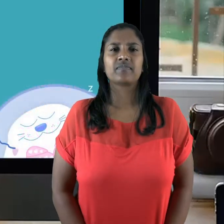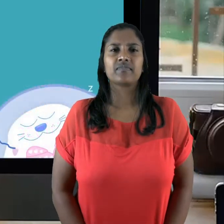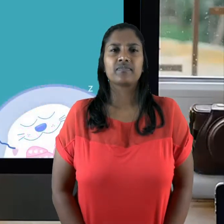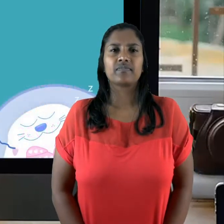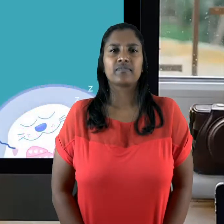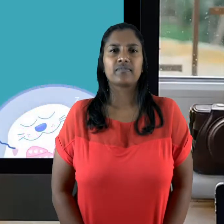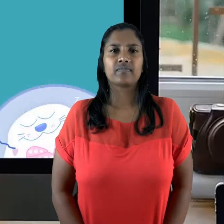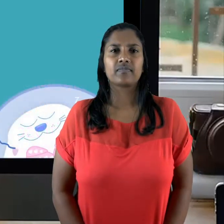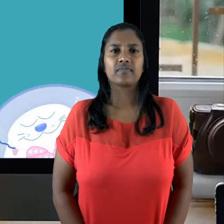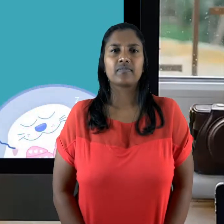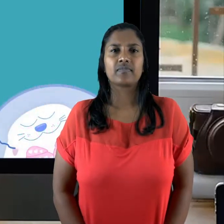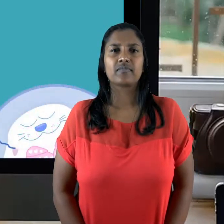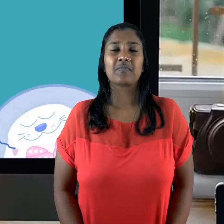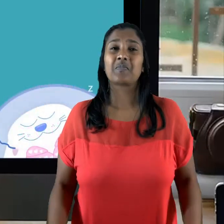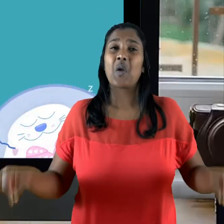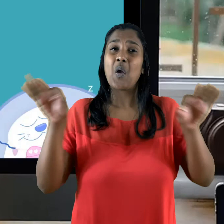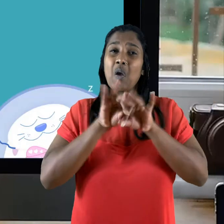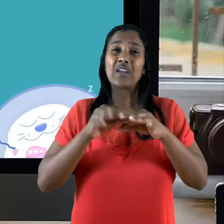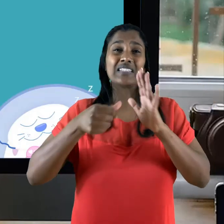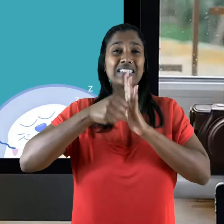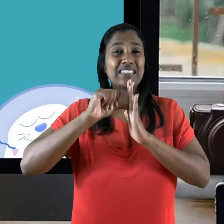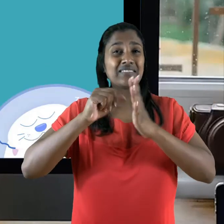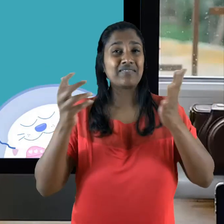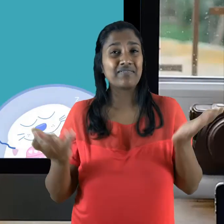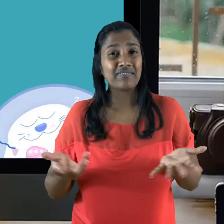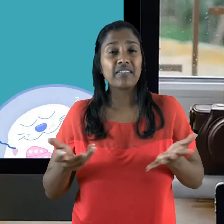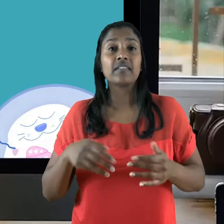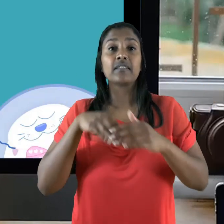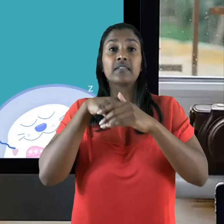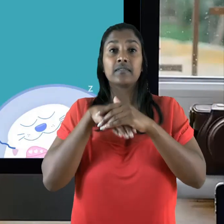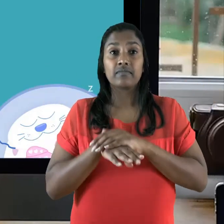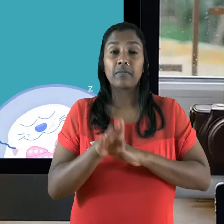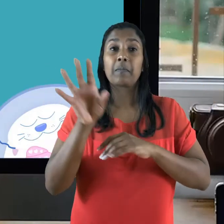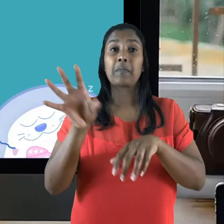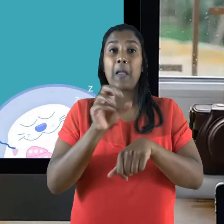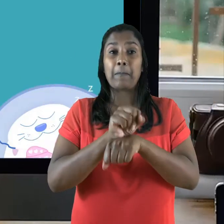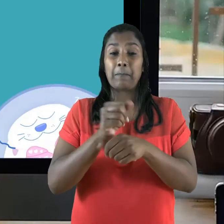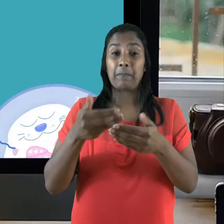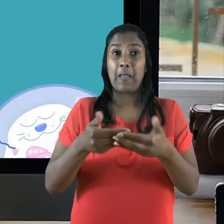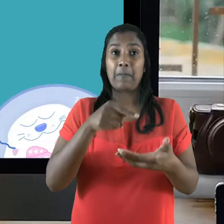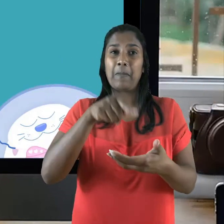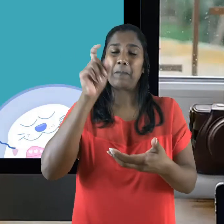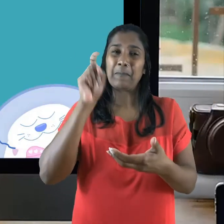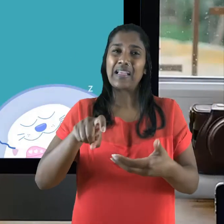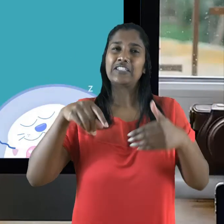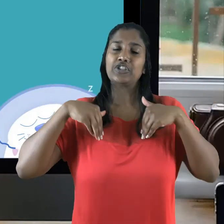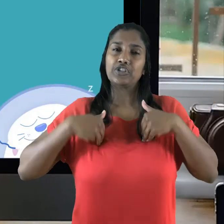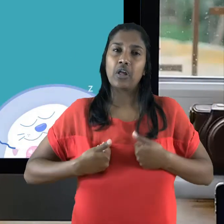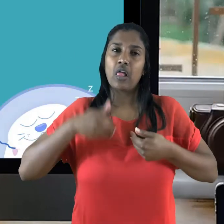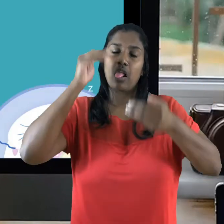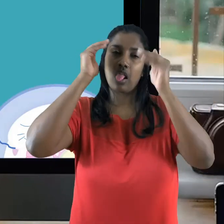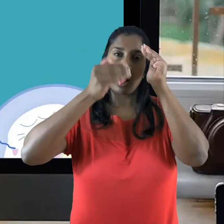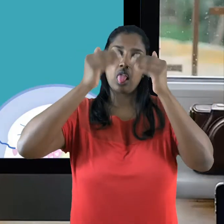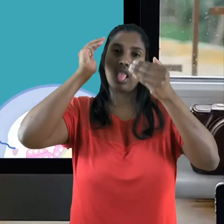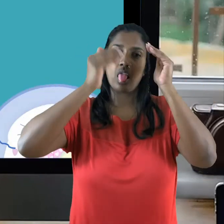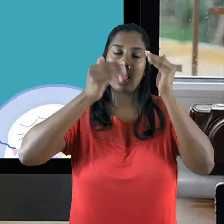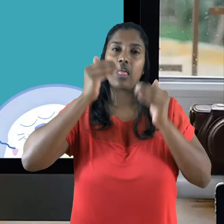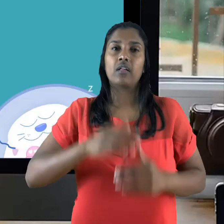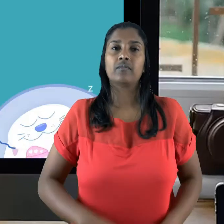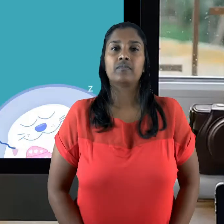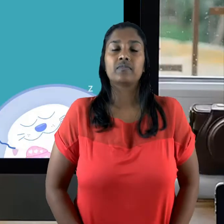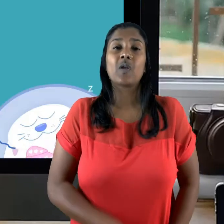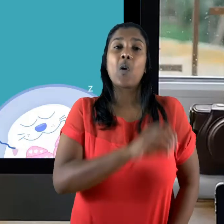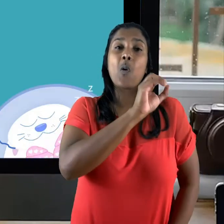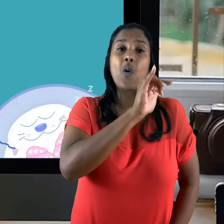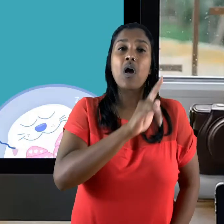So, to get the most out of your baby's ABR appointment, bring your baby tired but awake. No oils, lotions, or creams. And bring